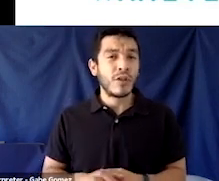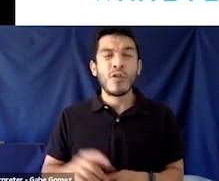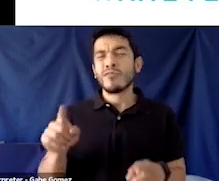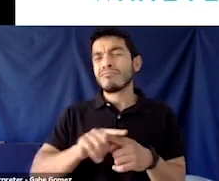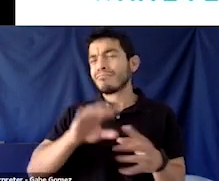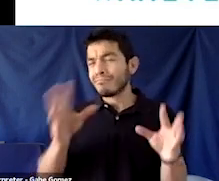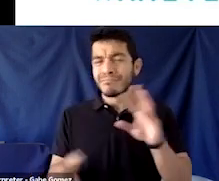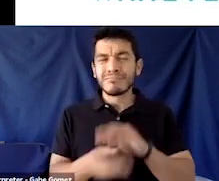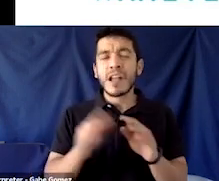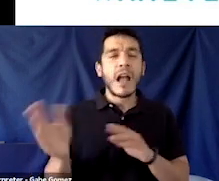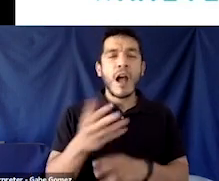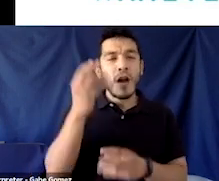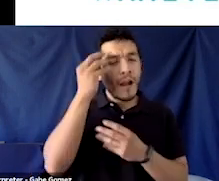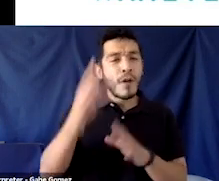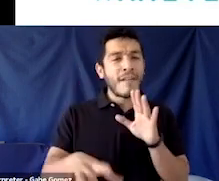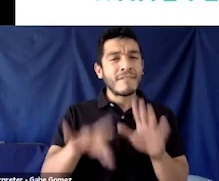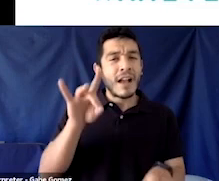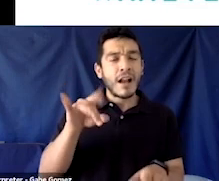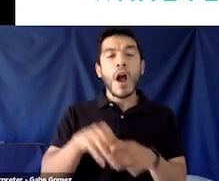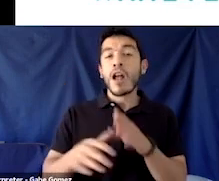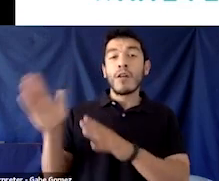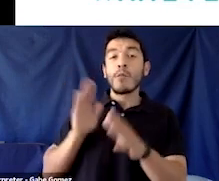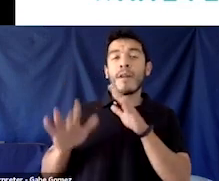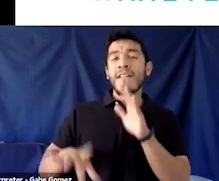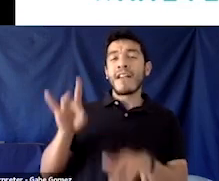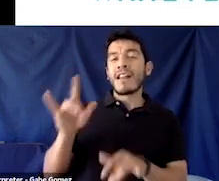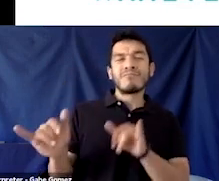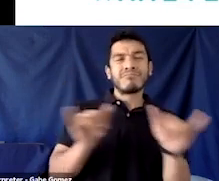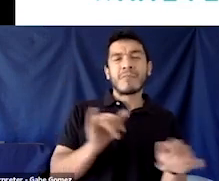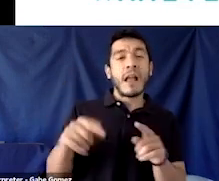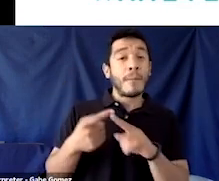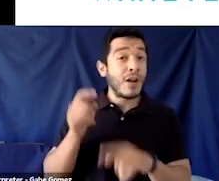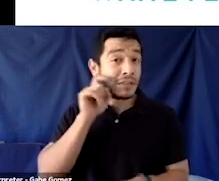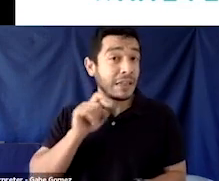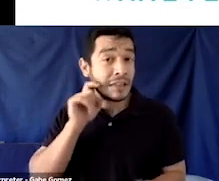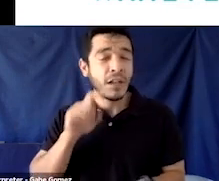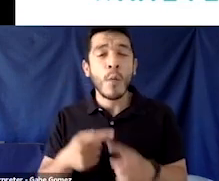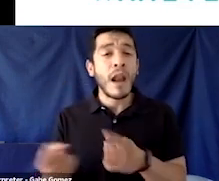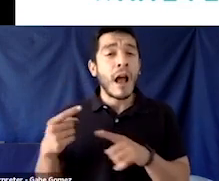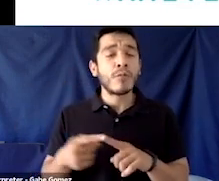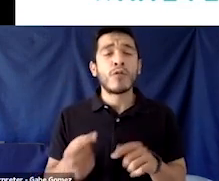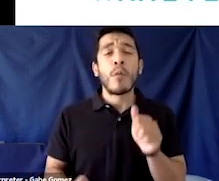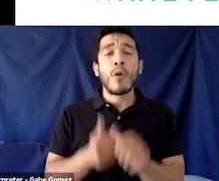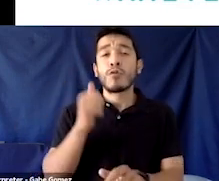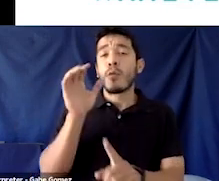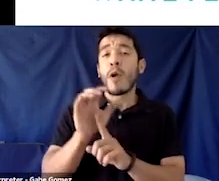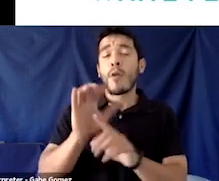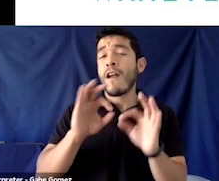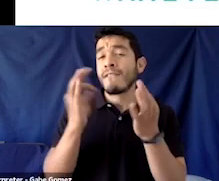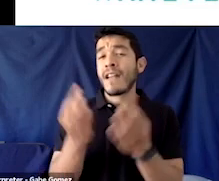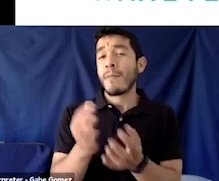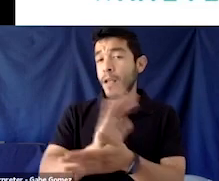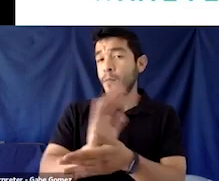findings with previous findings on sexualization, when it comes to the most popular family films, Black female characters